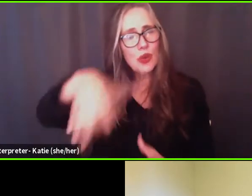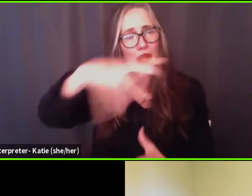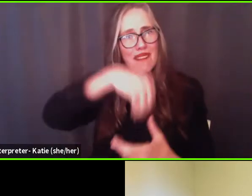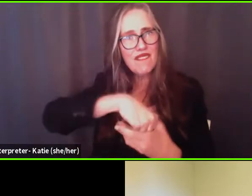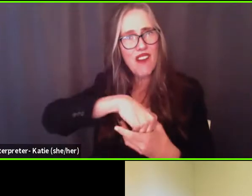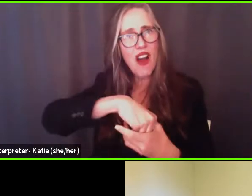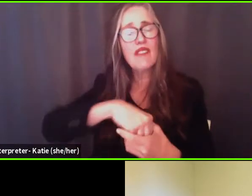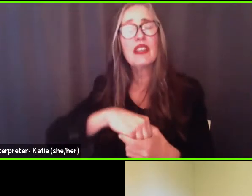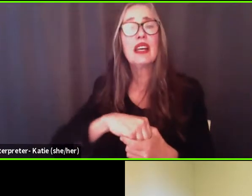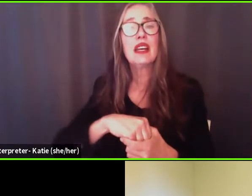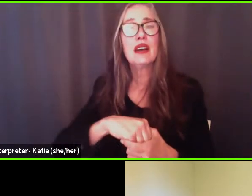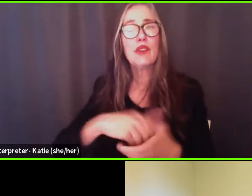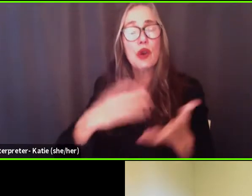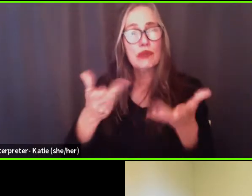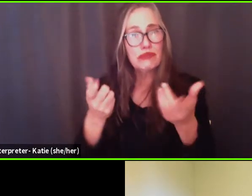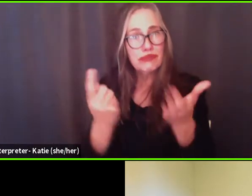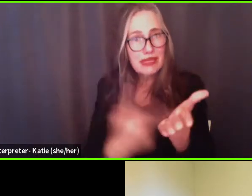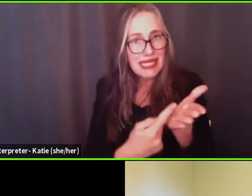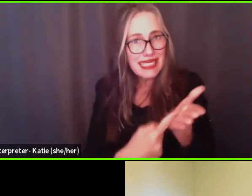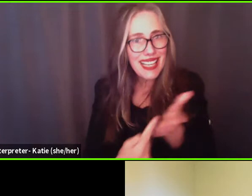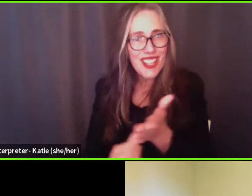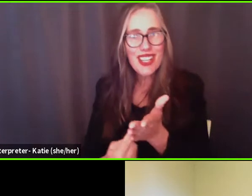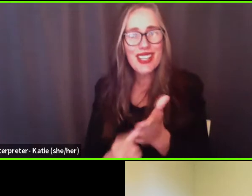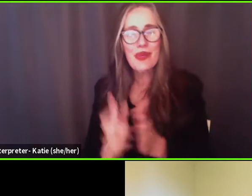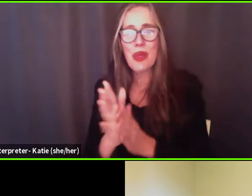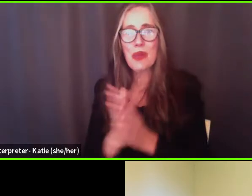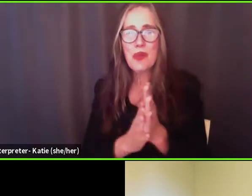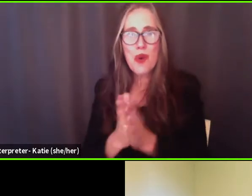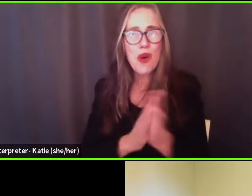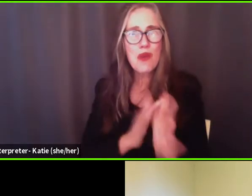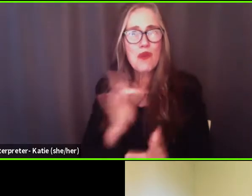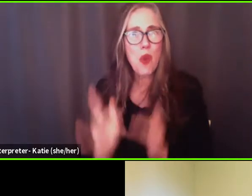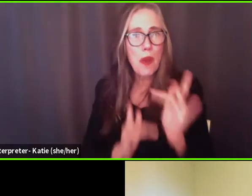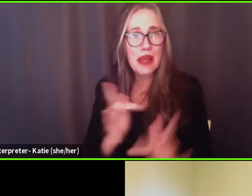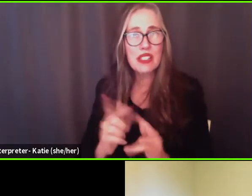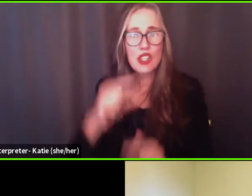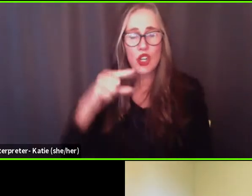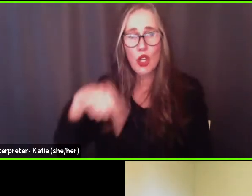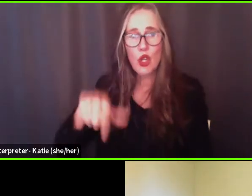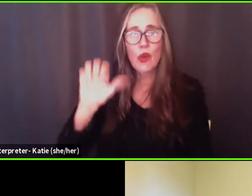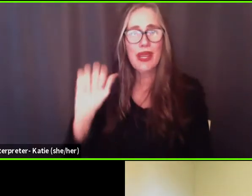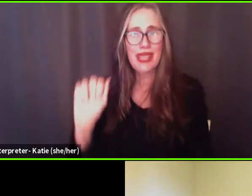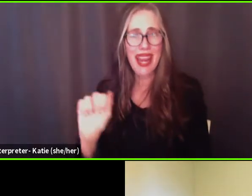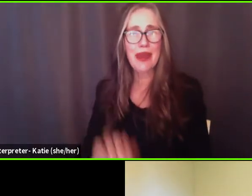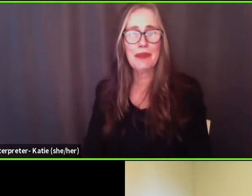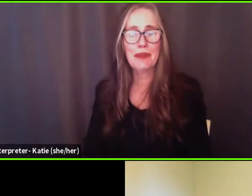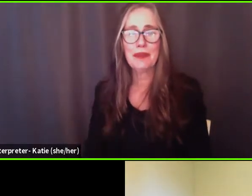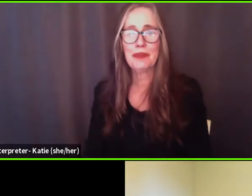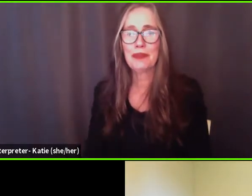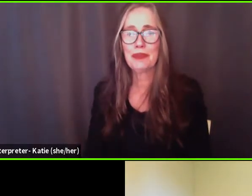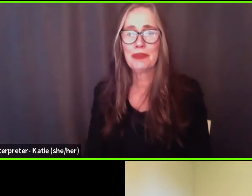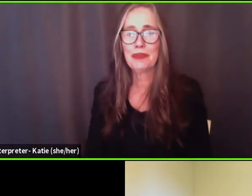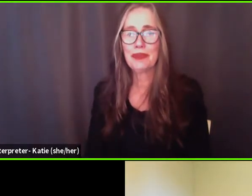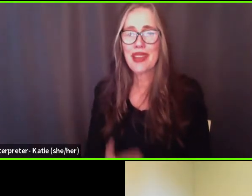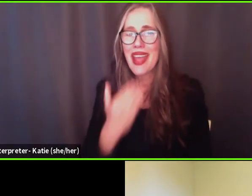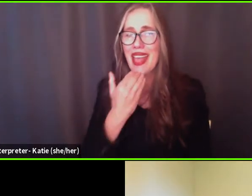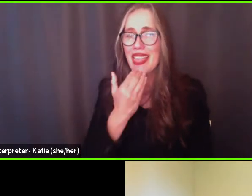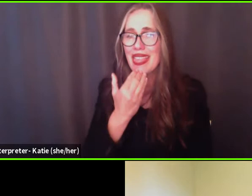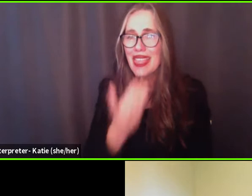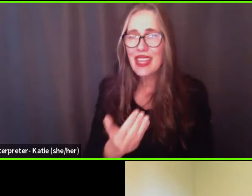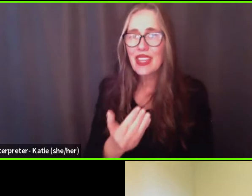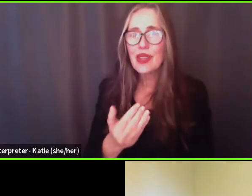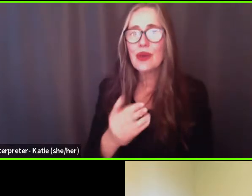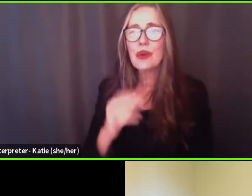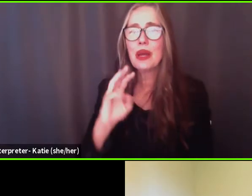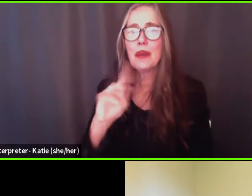q a session so sagi you want to introduce yourself sure so thank you milton and uh thank you neros and sue and